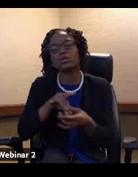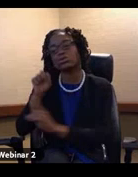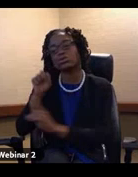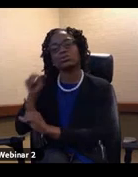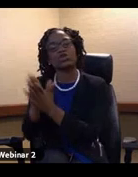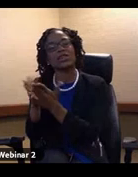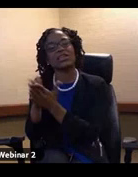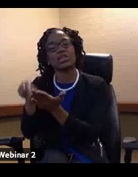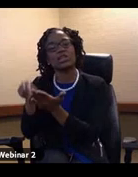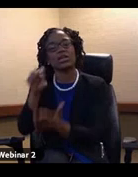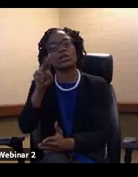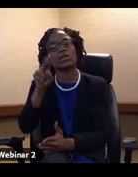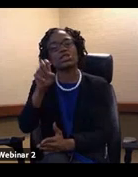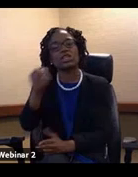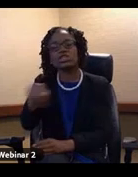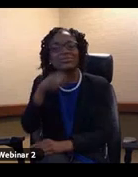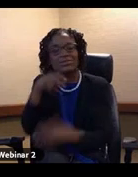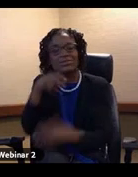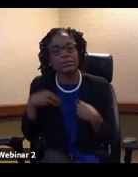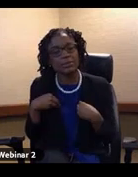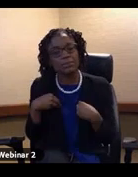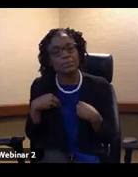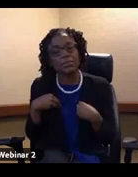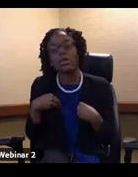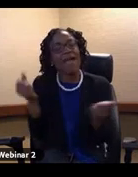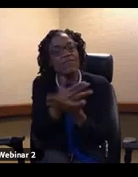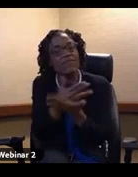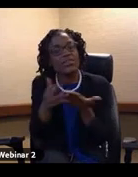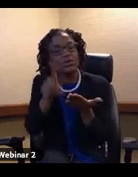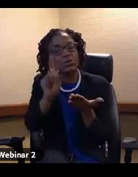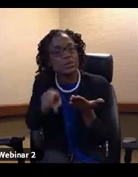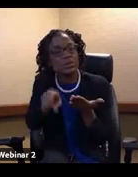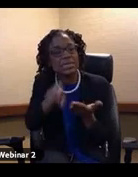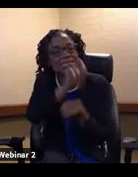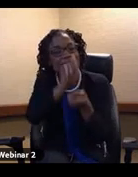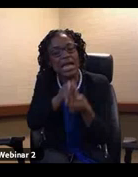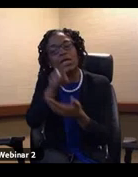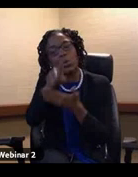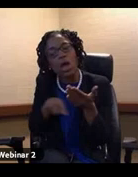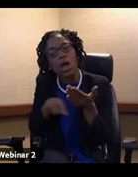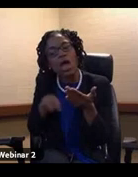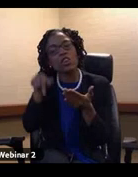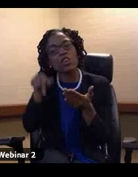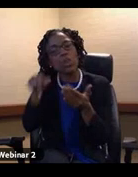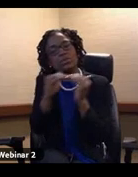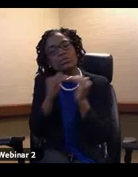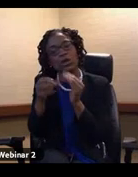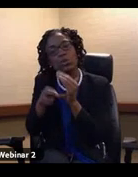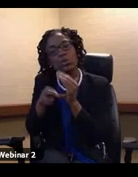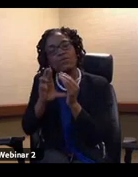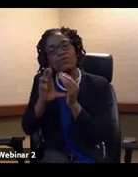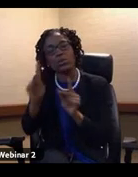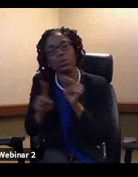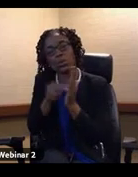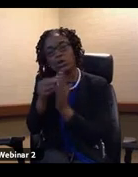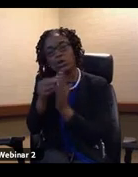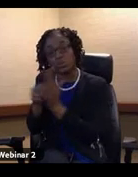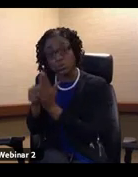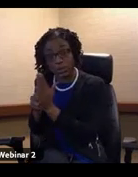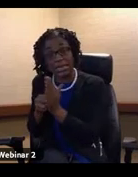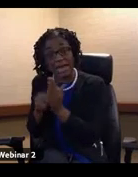accepted. Again, the information as laid out in the solicitation is exactly what peer reviewers of your application will be using to assess and score